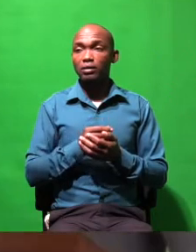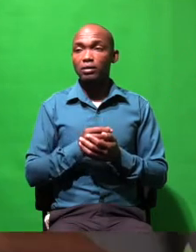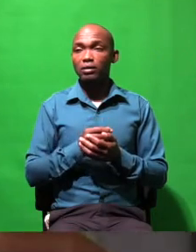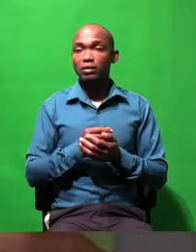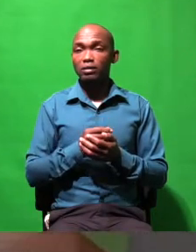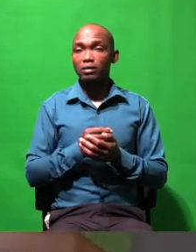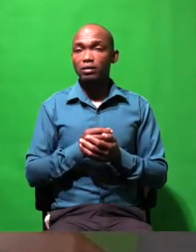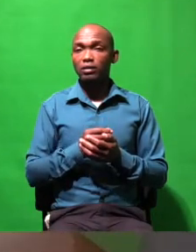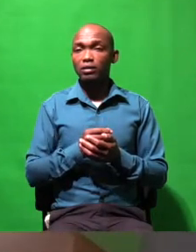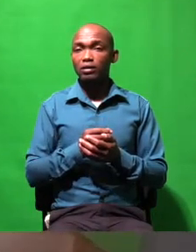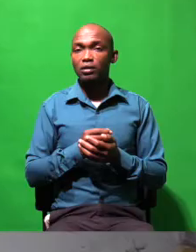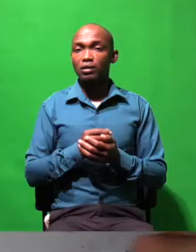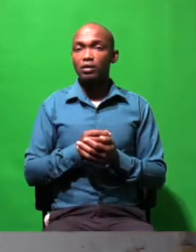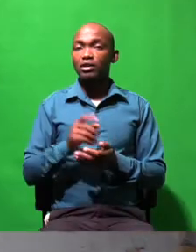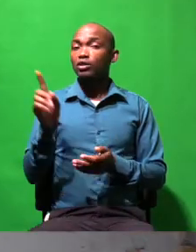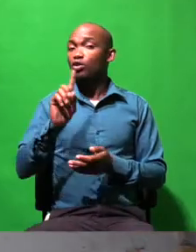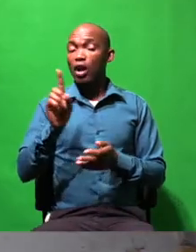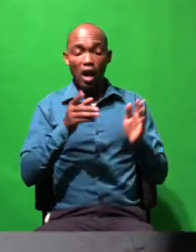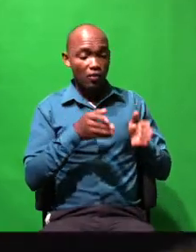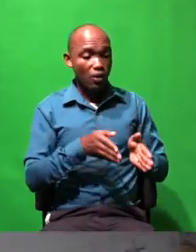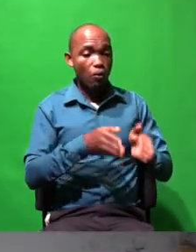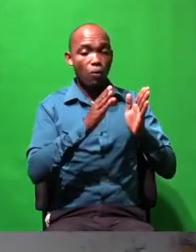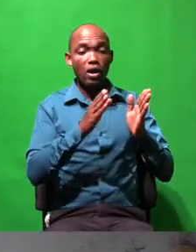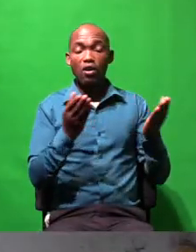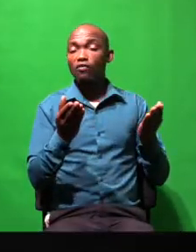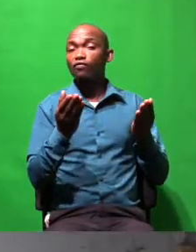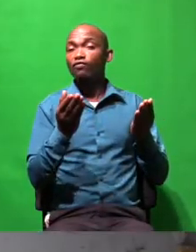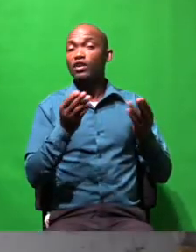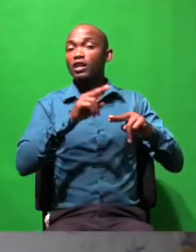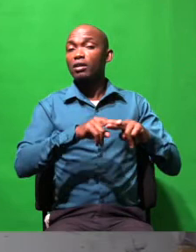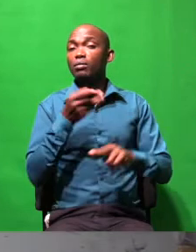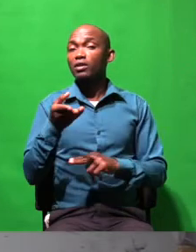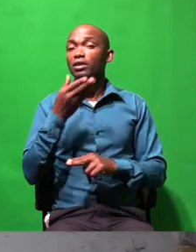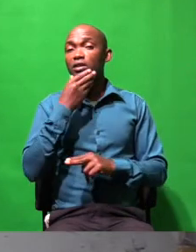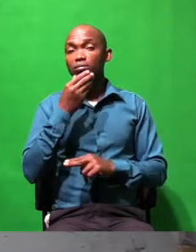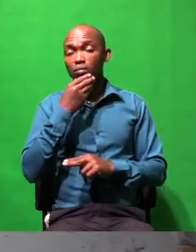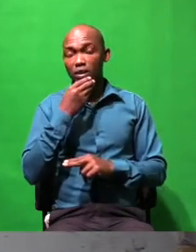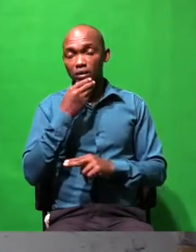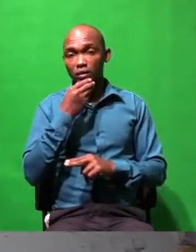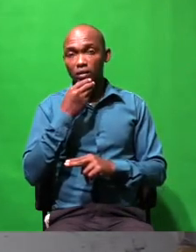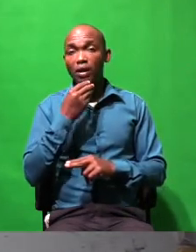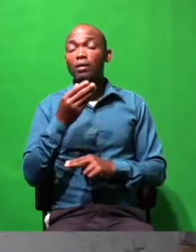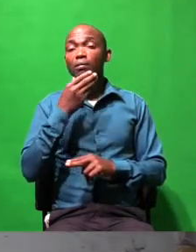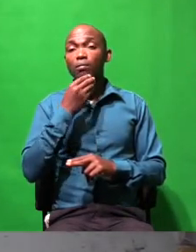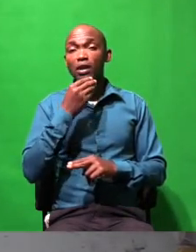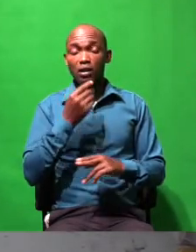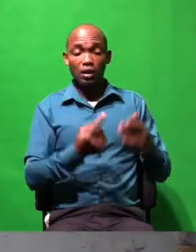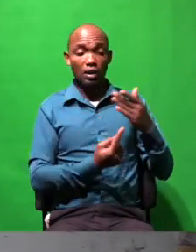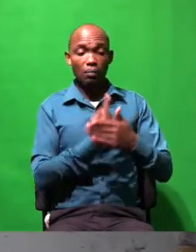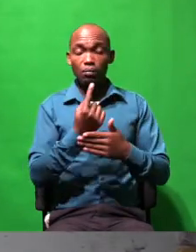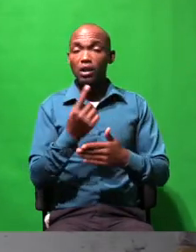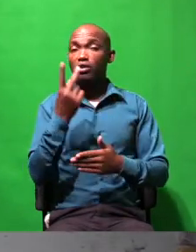no other alternatives for keeping male. Male only can appear in